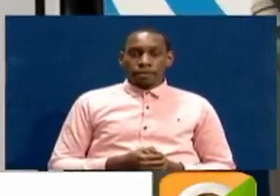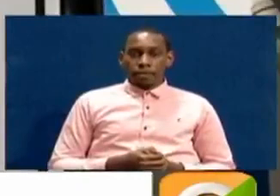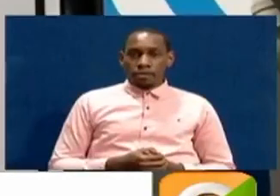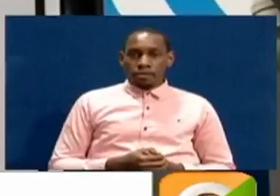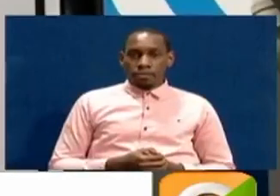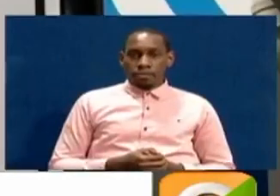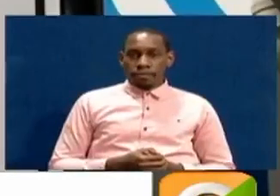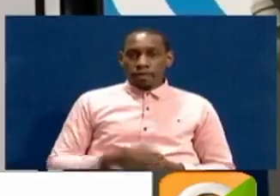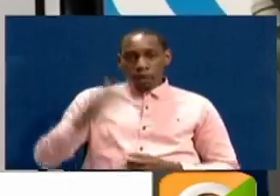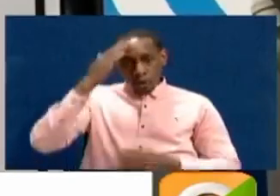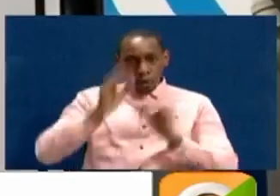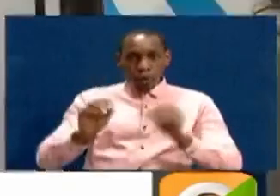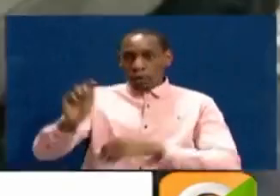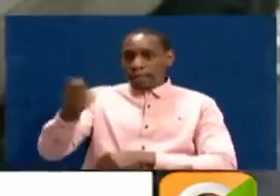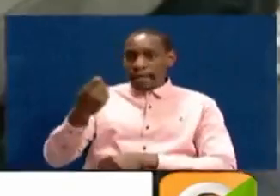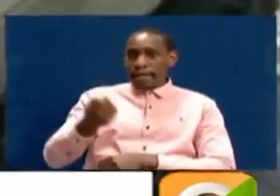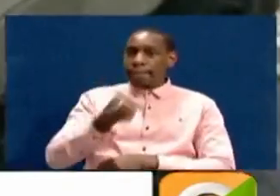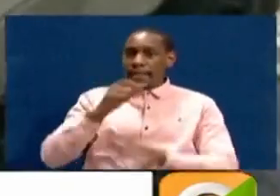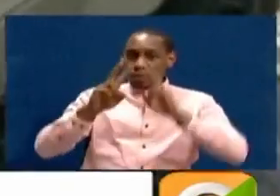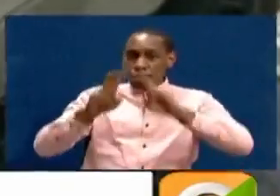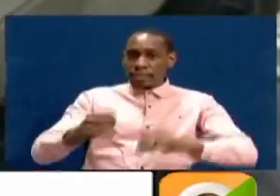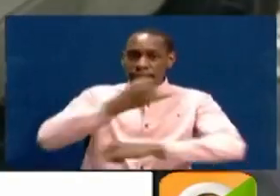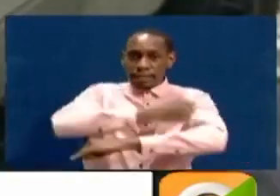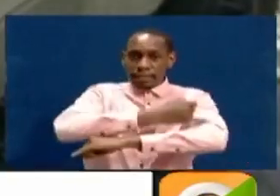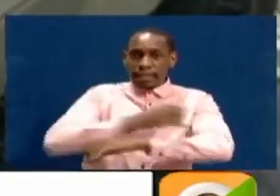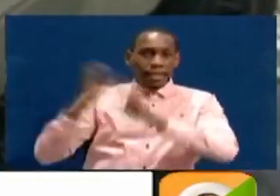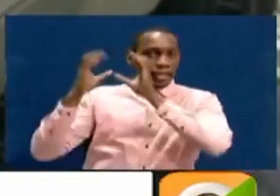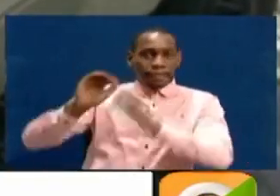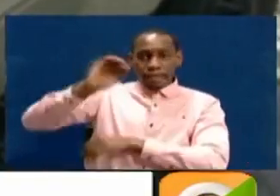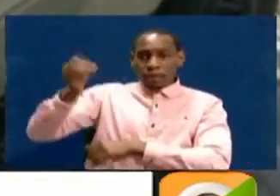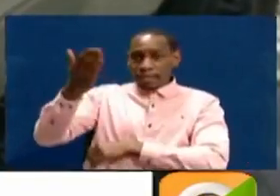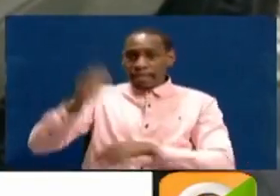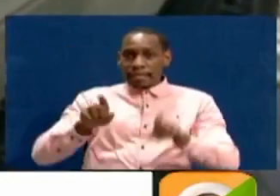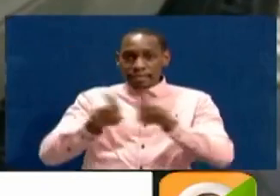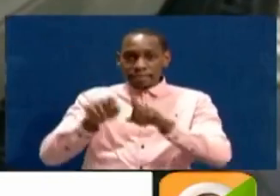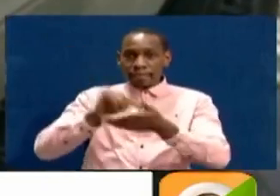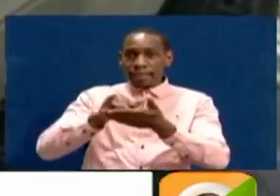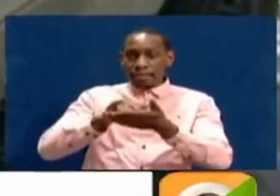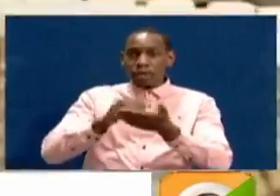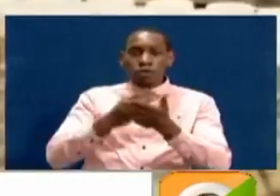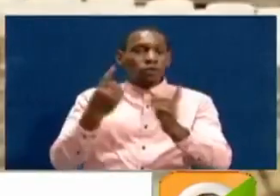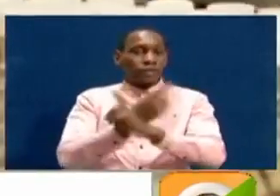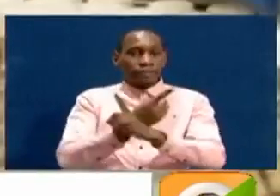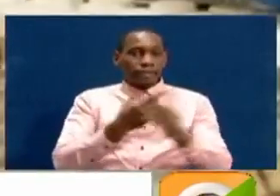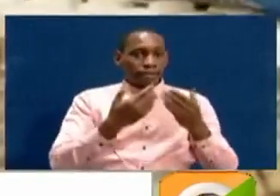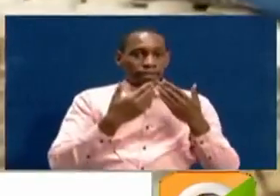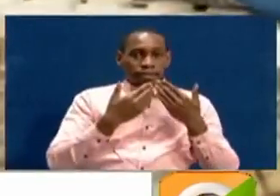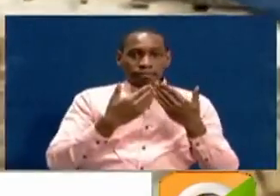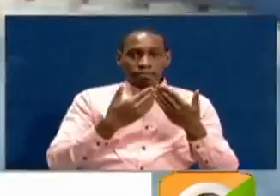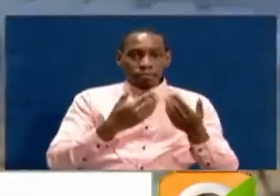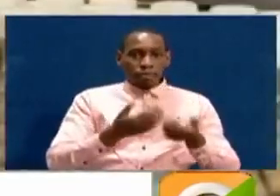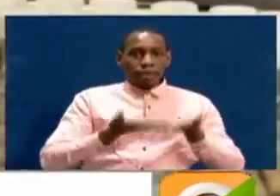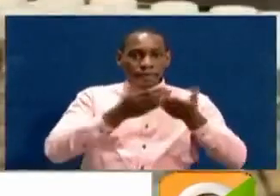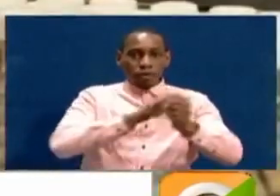Not so much will have been known about Kenya Medical Research Institute in Kilifi County. And while it is ironic to offer gratitude to